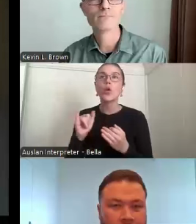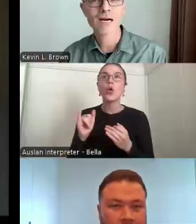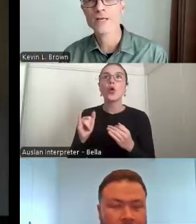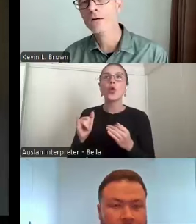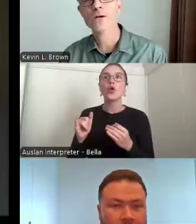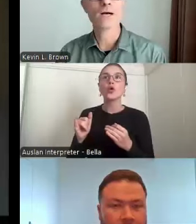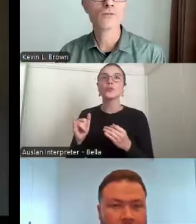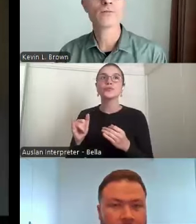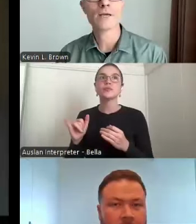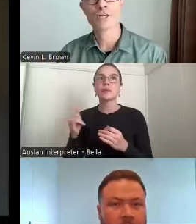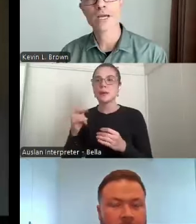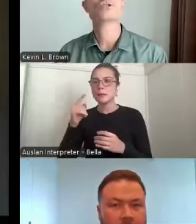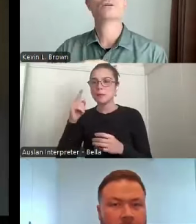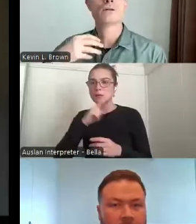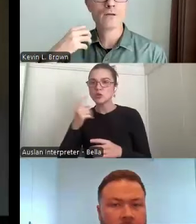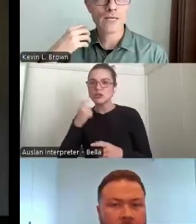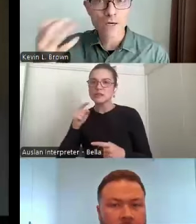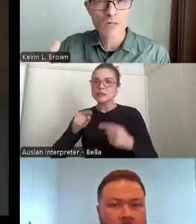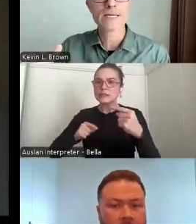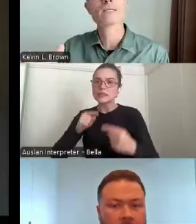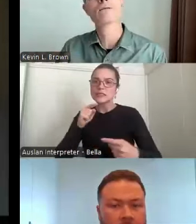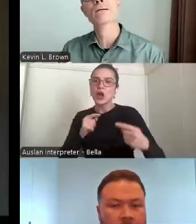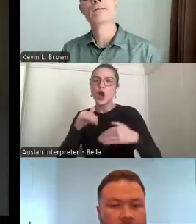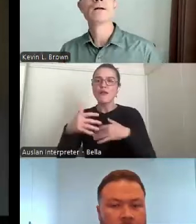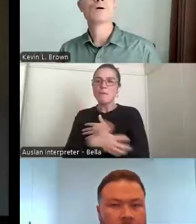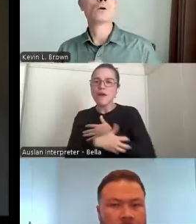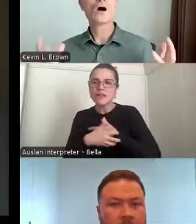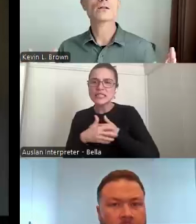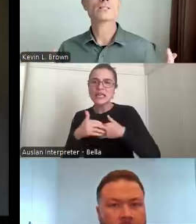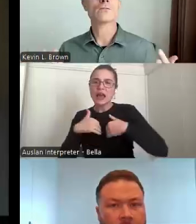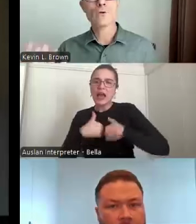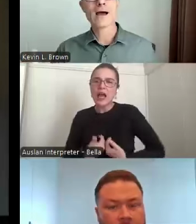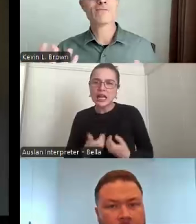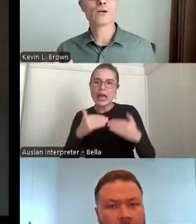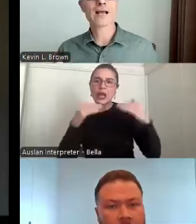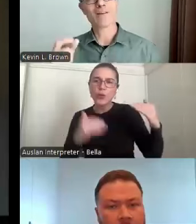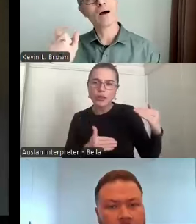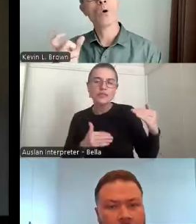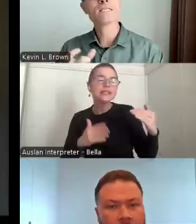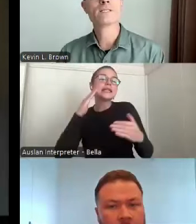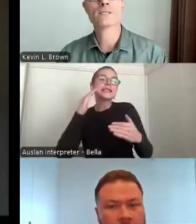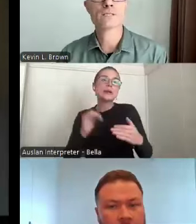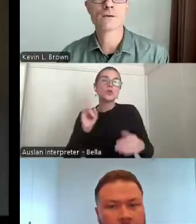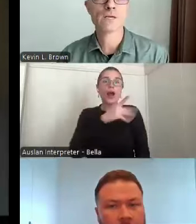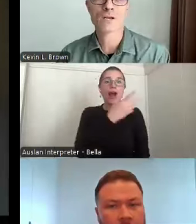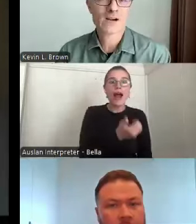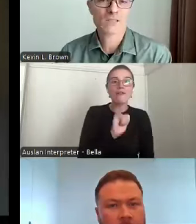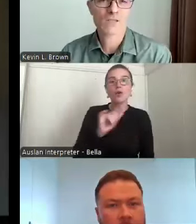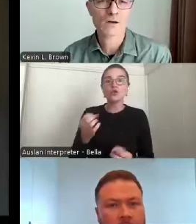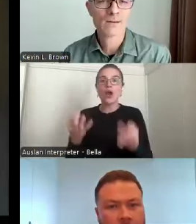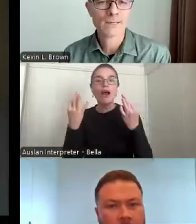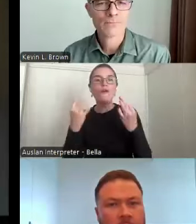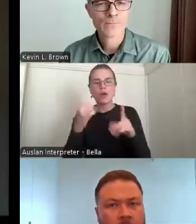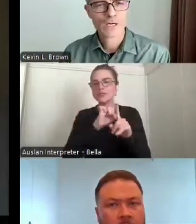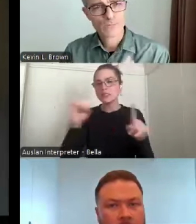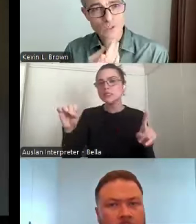maybe poverty, hunger, health, education, inequality, et cetera. Regardless of what you have and don't have, that one sentence is a great